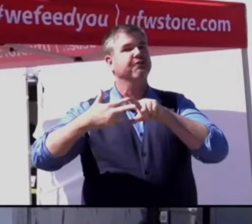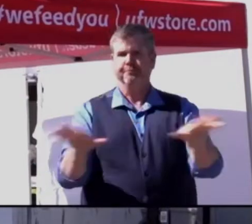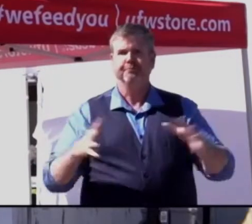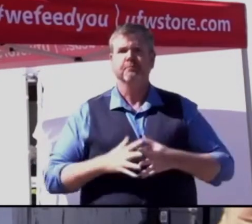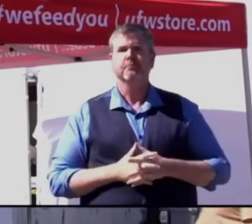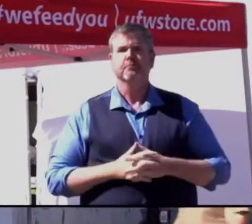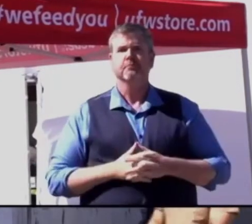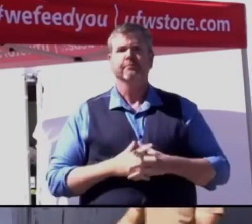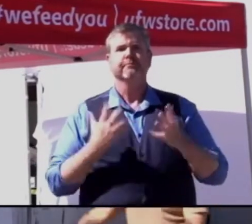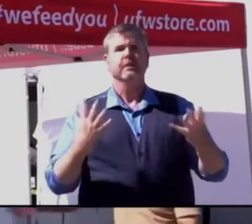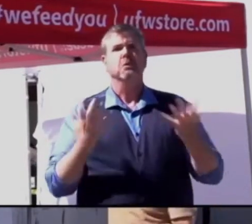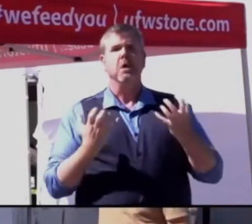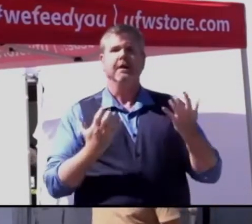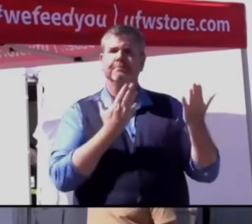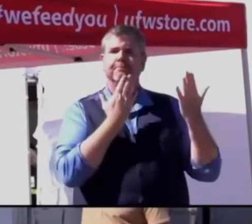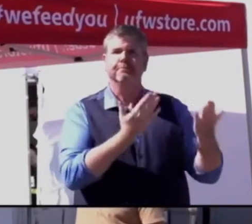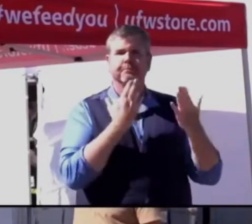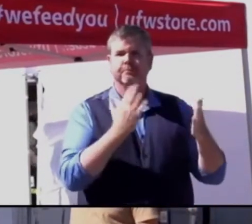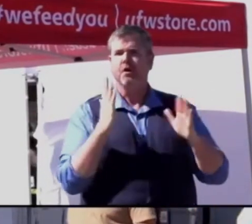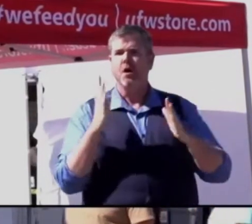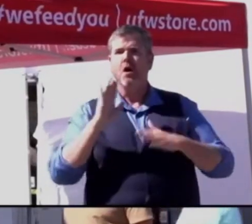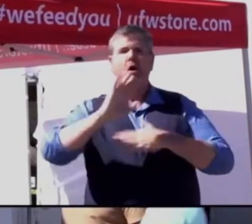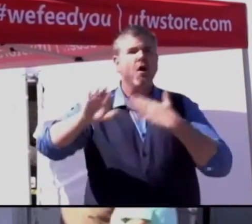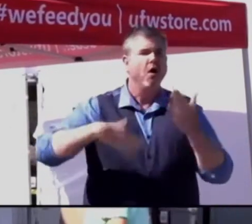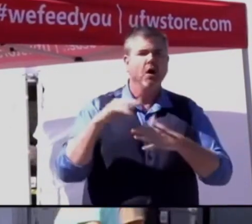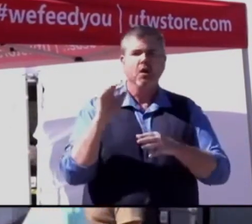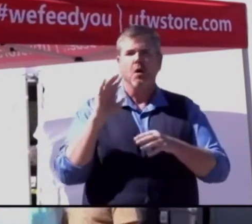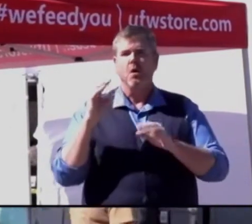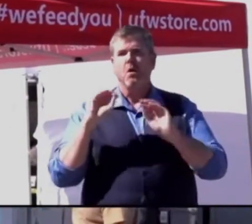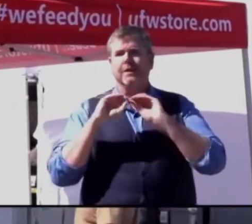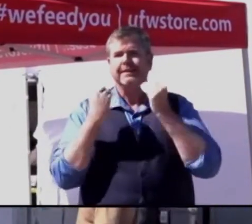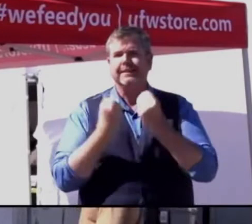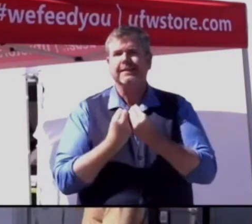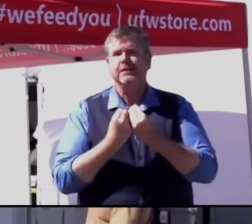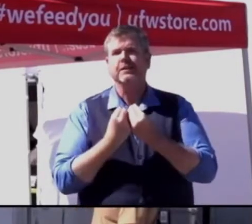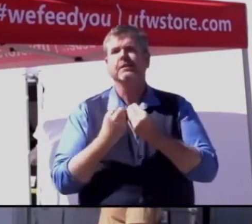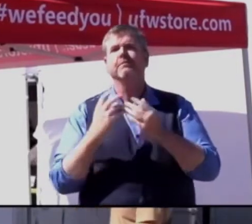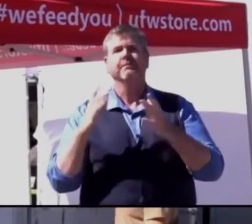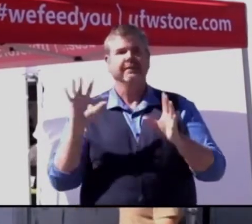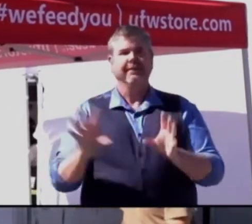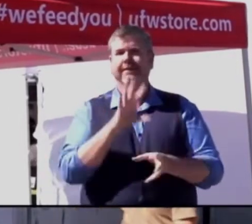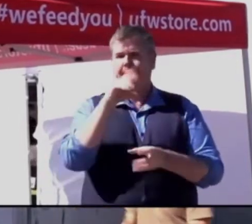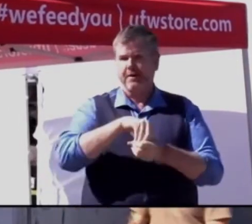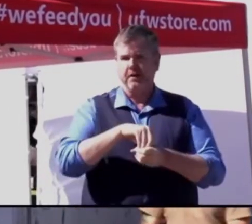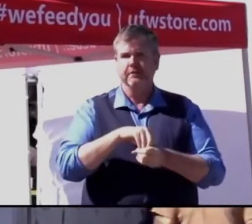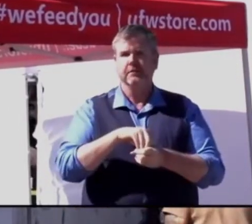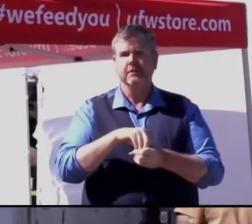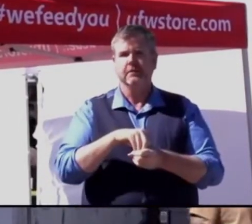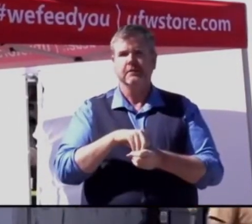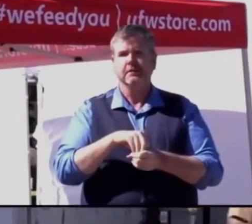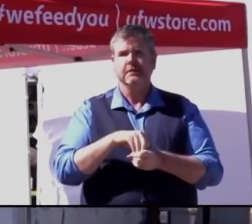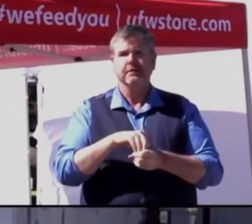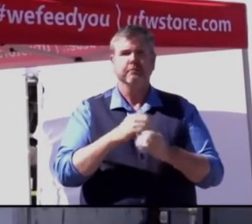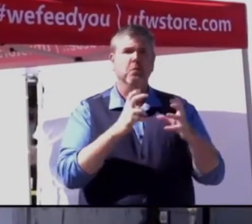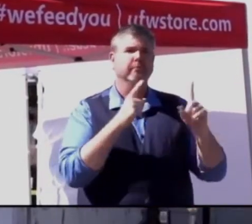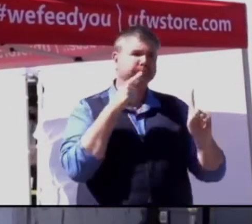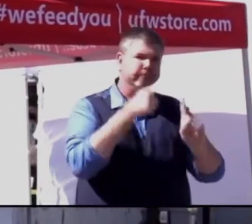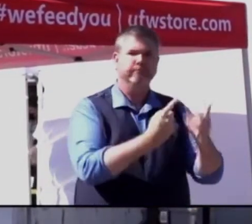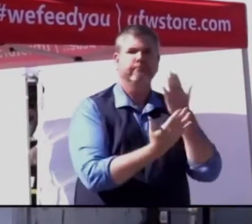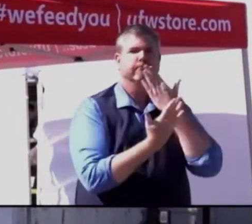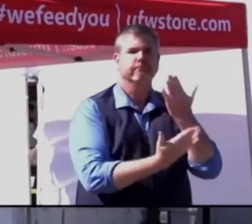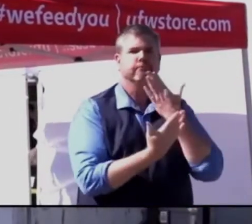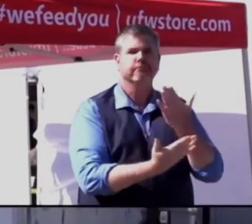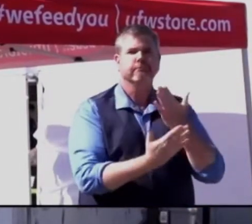say thank you to all of the organizations that have made this possible, and I particularly want to thank the workers, the